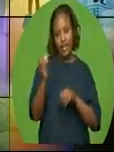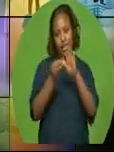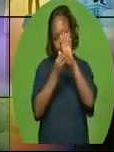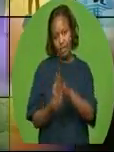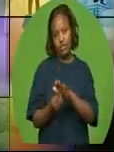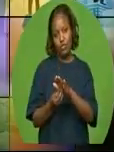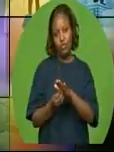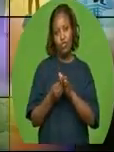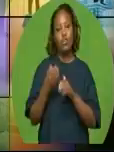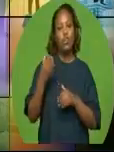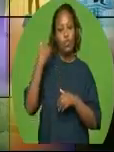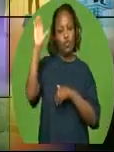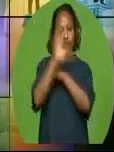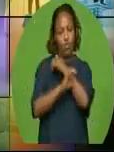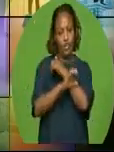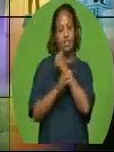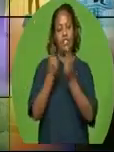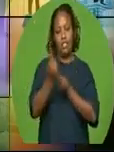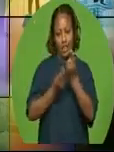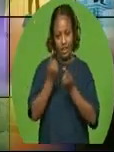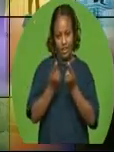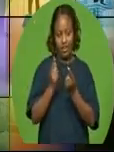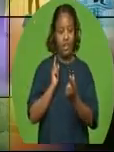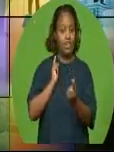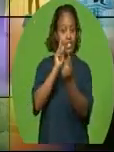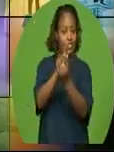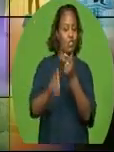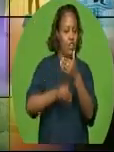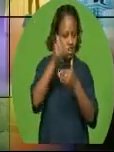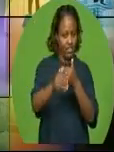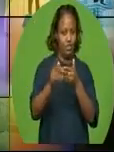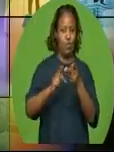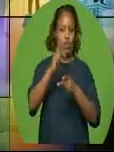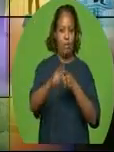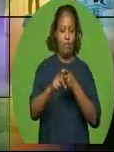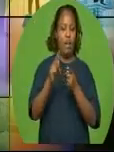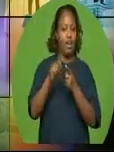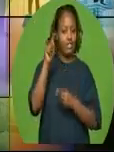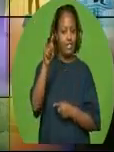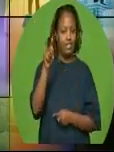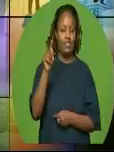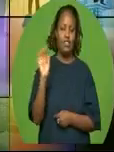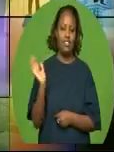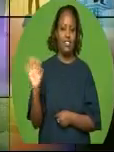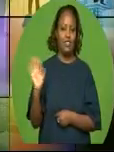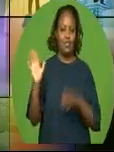components and impacts of foreign trade. I will see you in our next program.